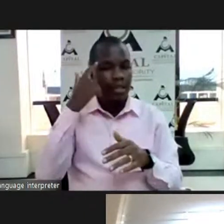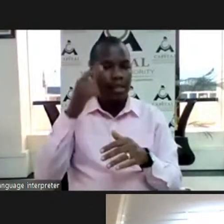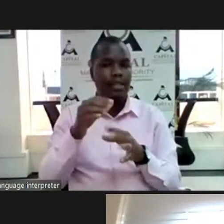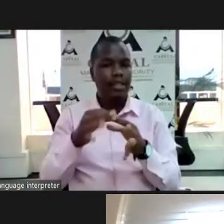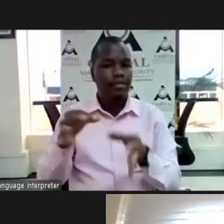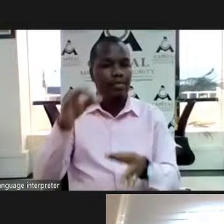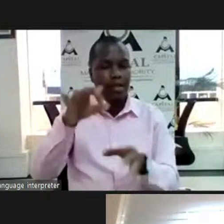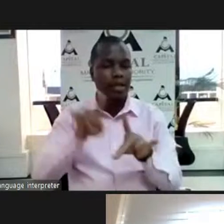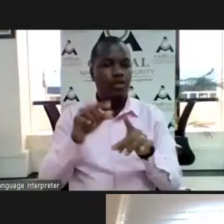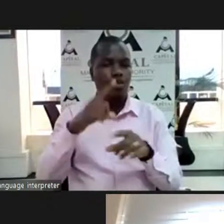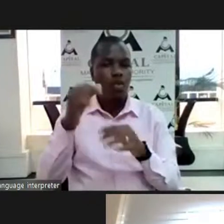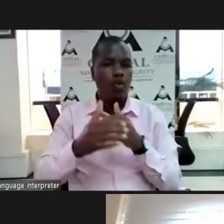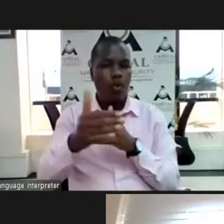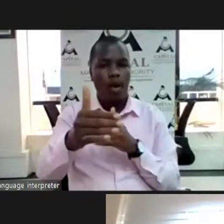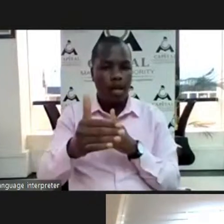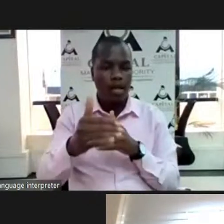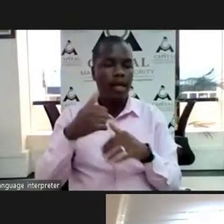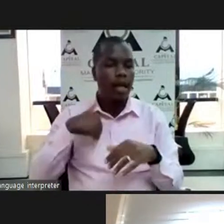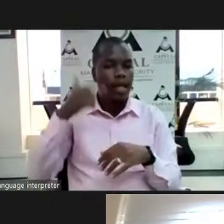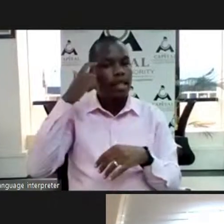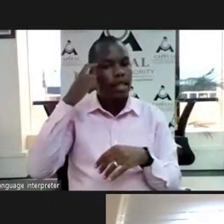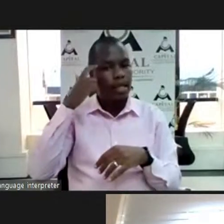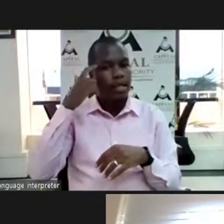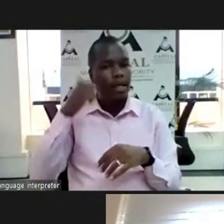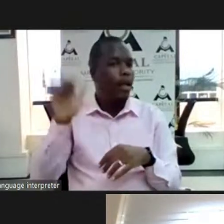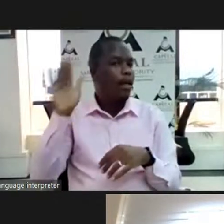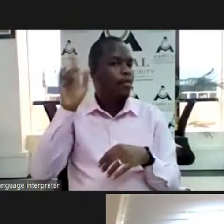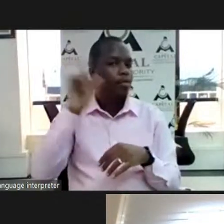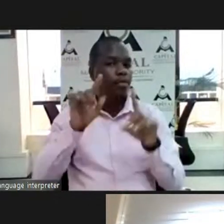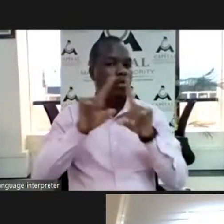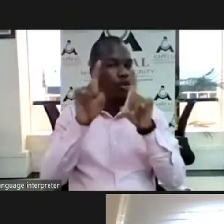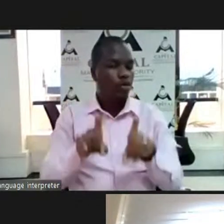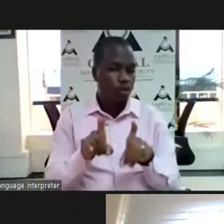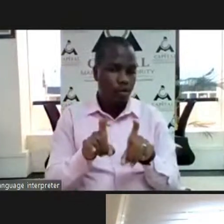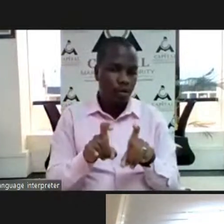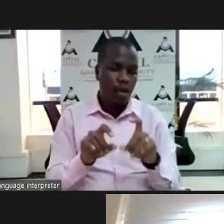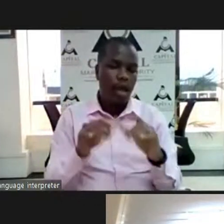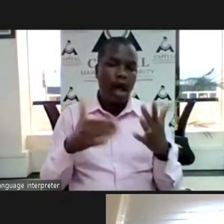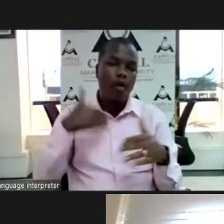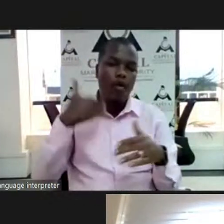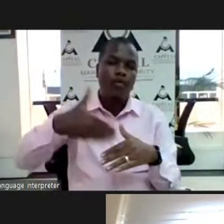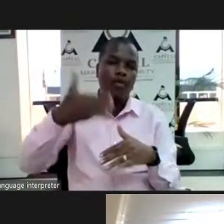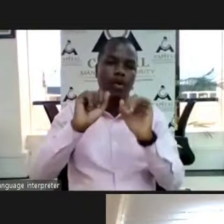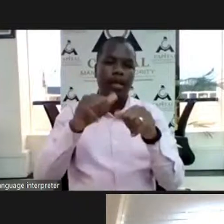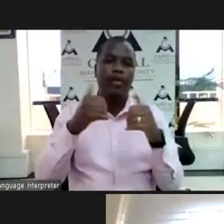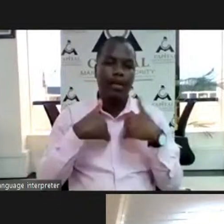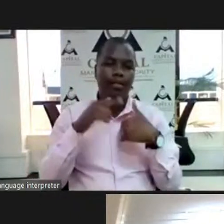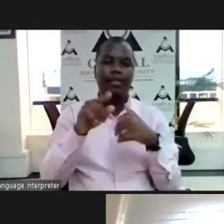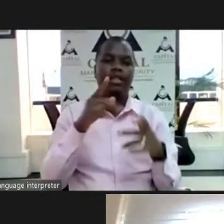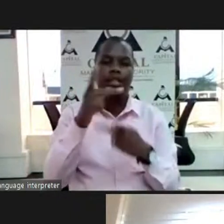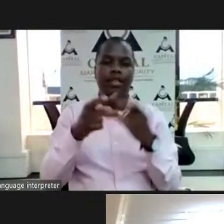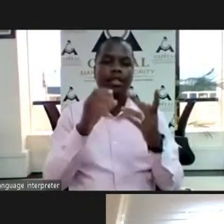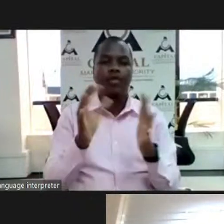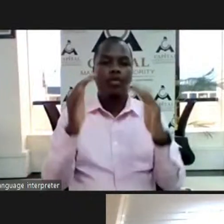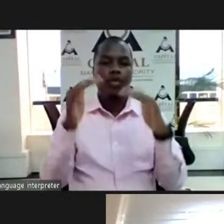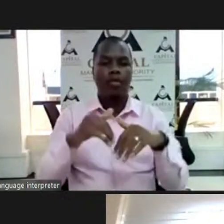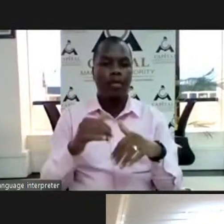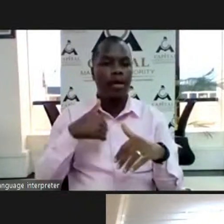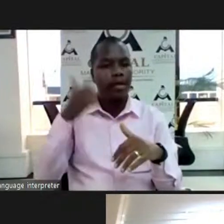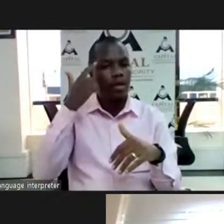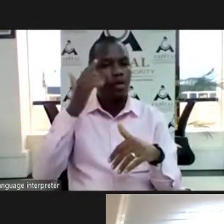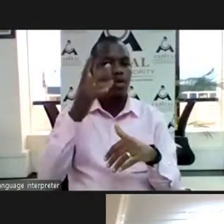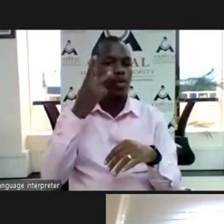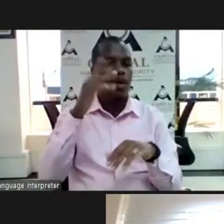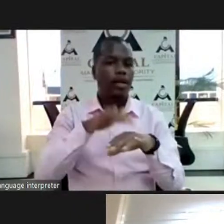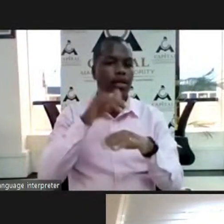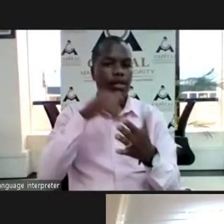As we go forward, I think, and I hear the questions like, how frequent can we have this kind of forum? I think we'll look at it